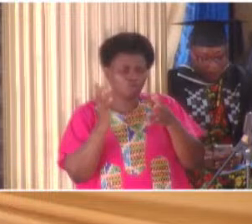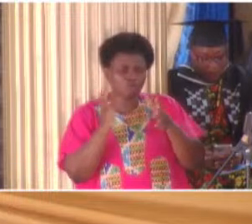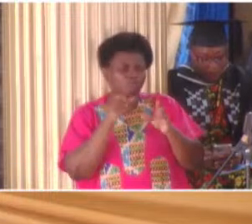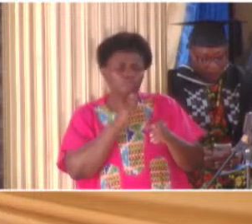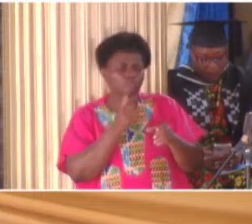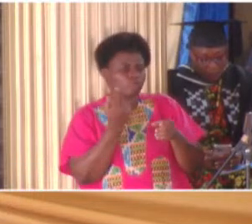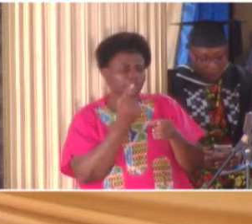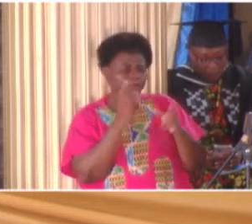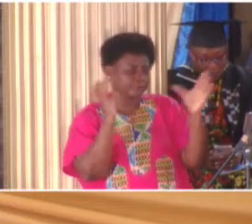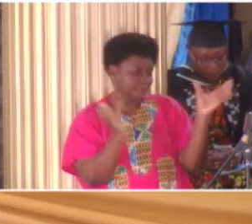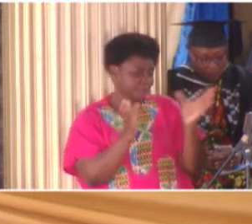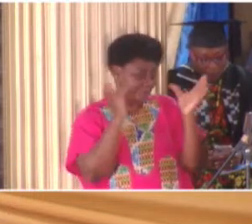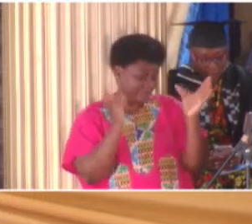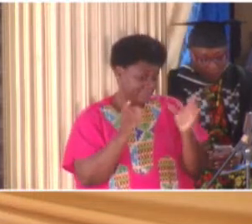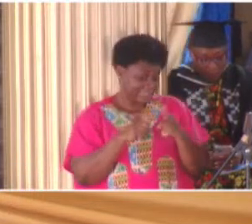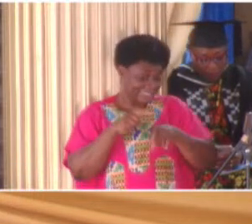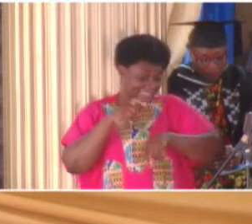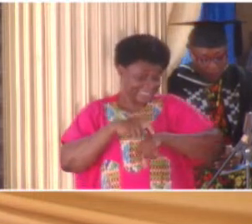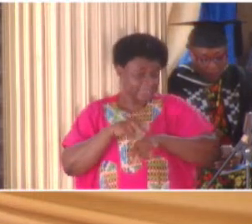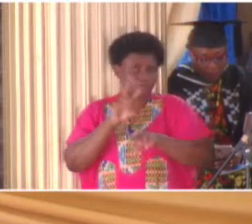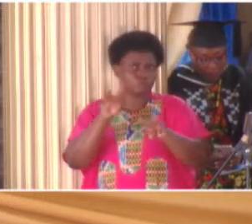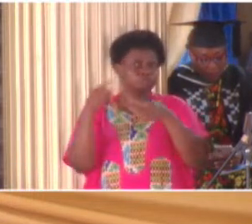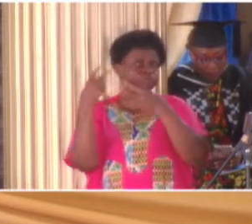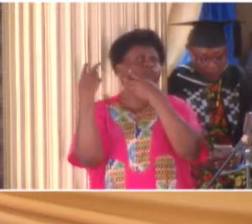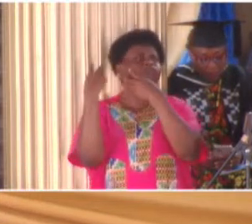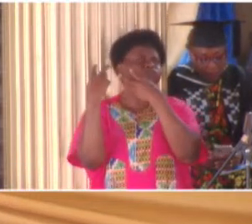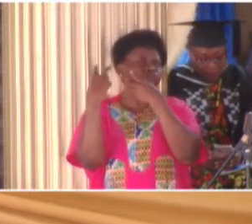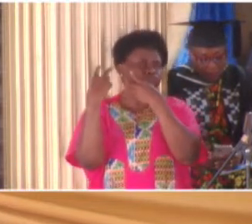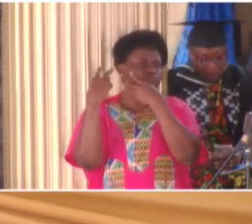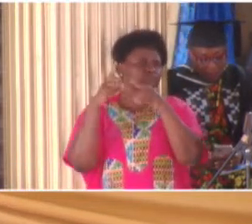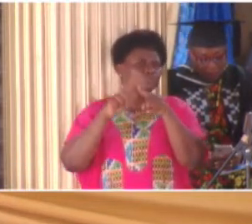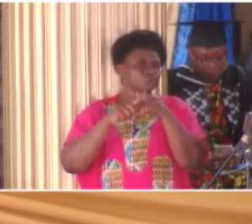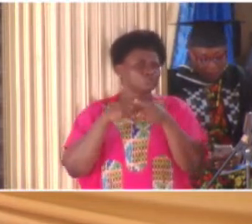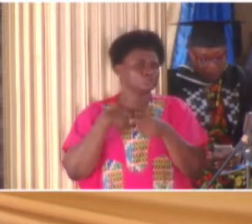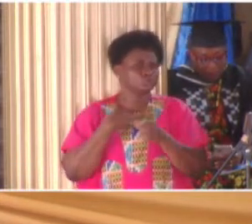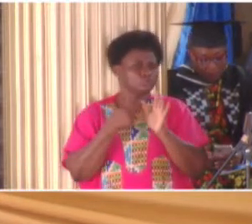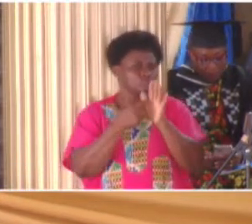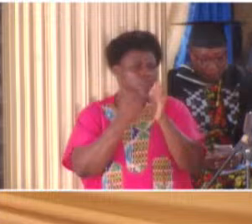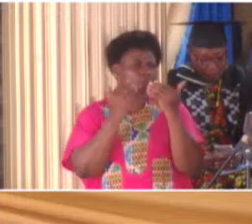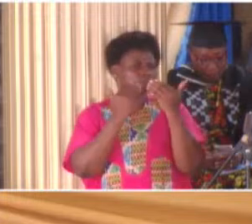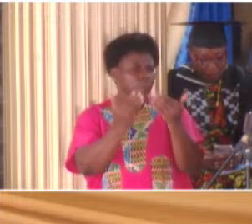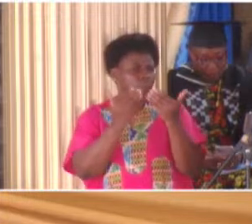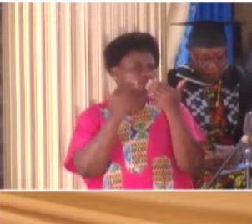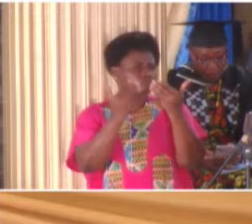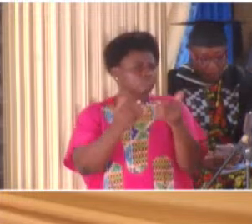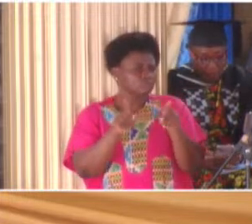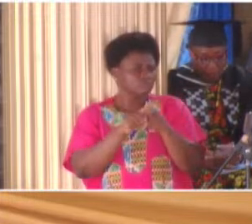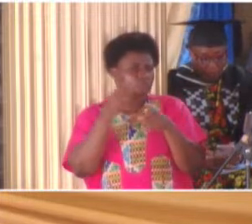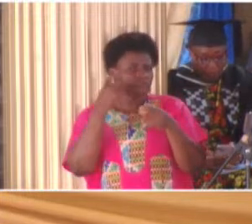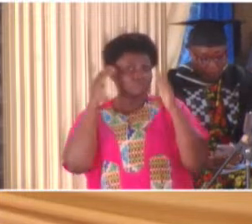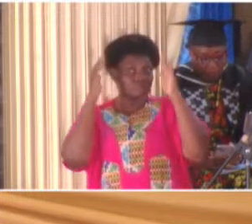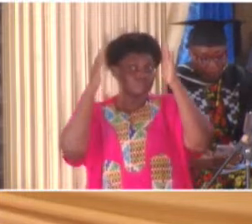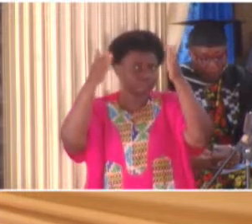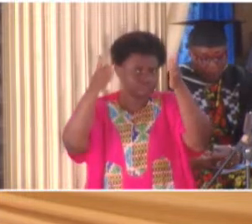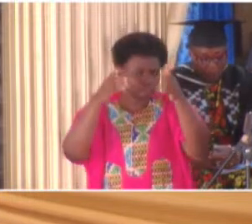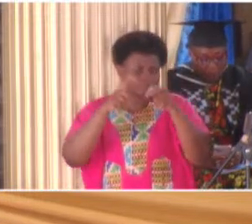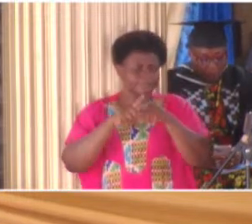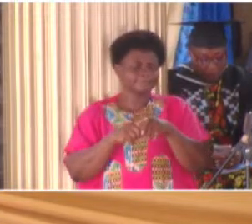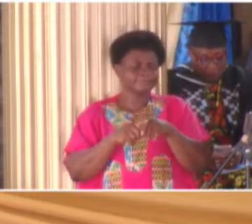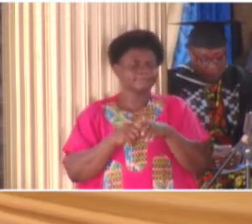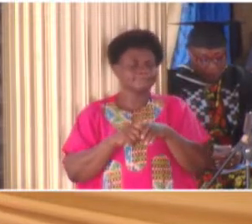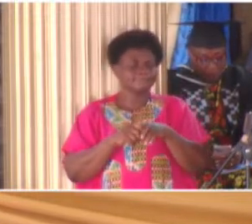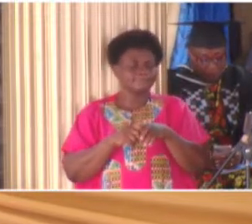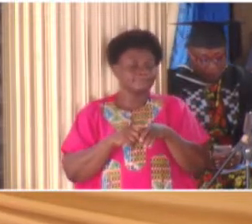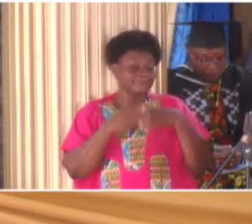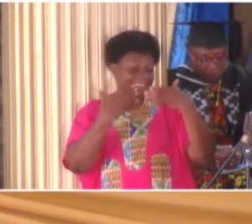celebration. It is a moment to reflect, to express gratitude, and to look ahead.